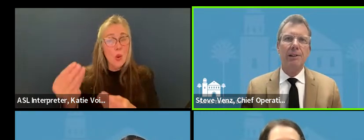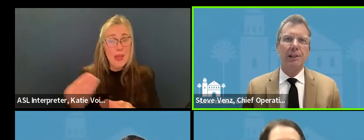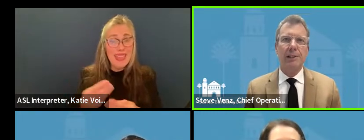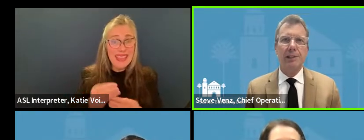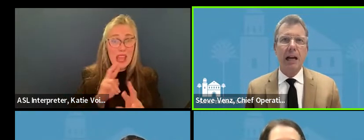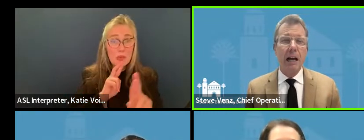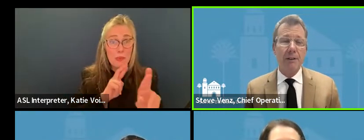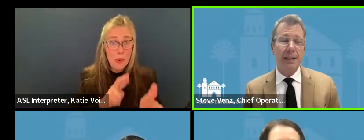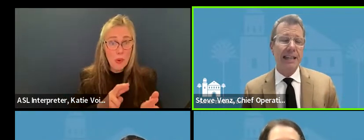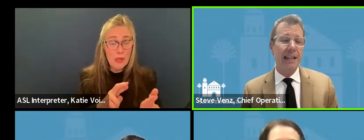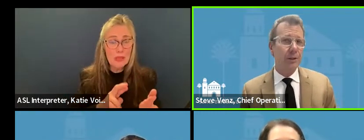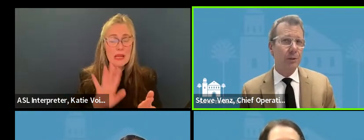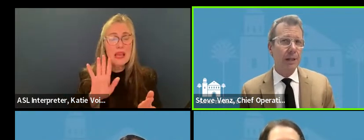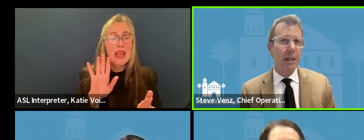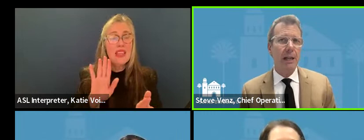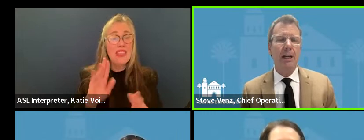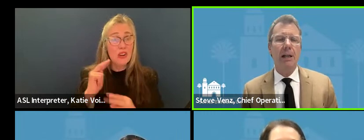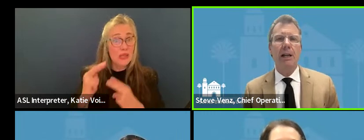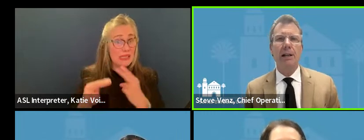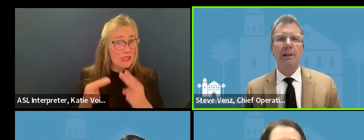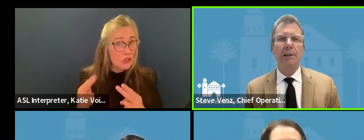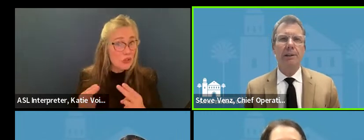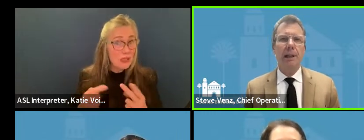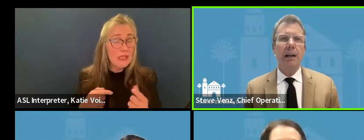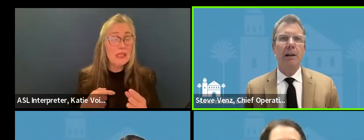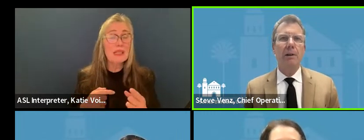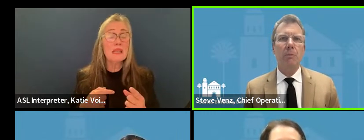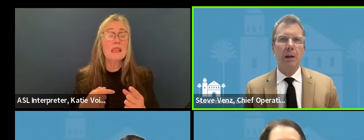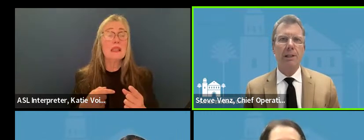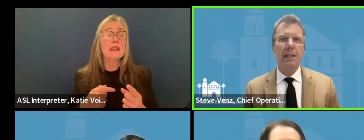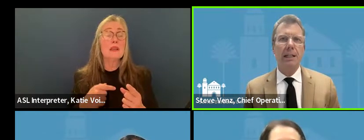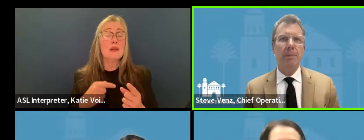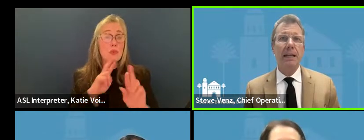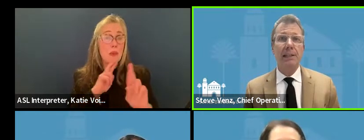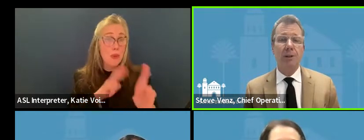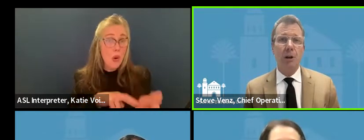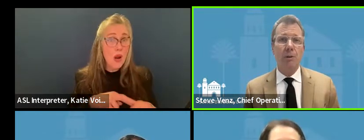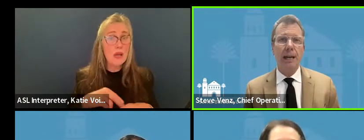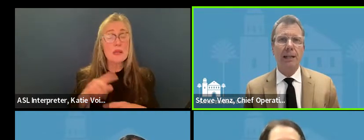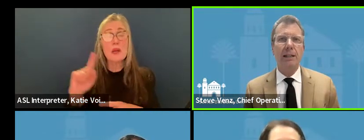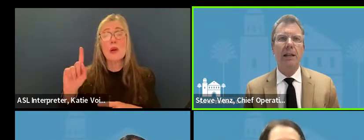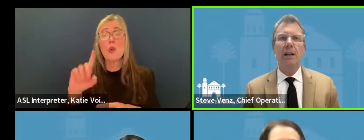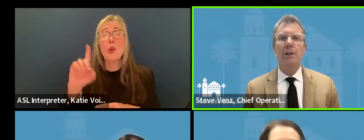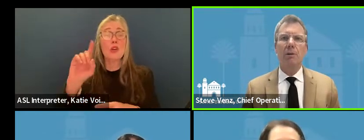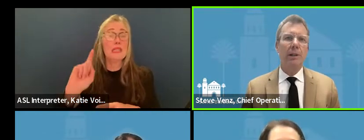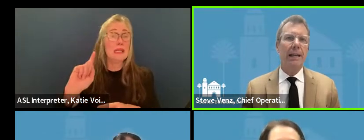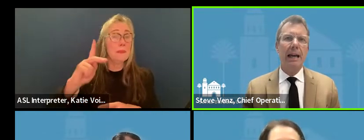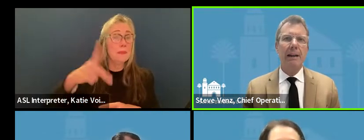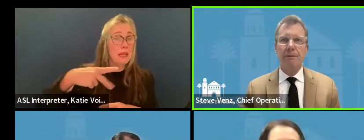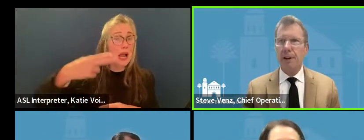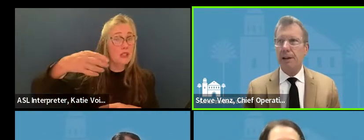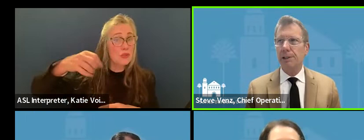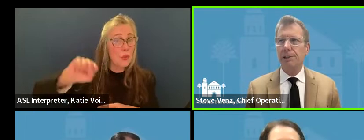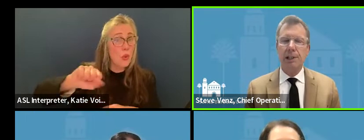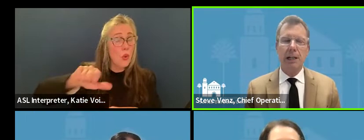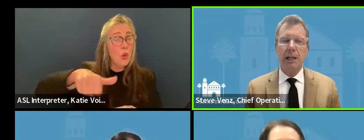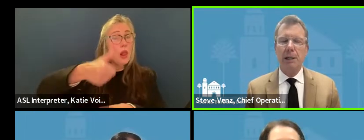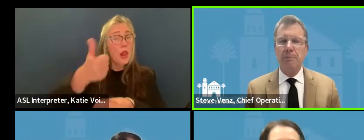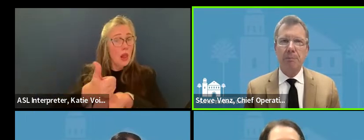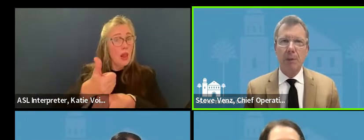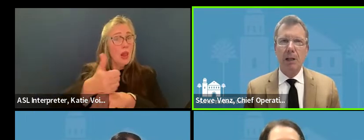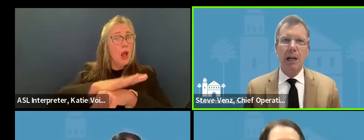their analysis of the history there where DP is located. They're looking at